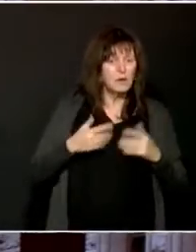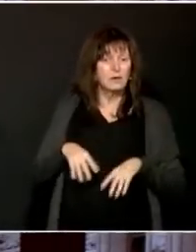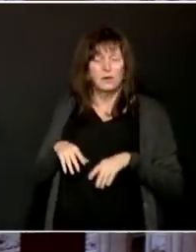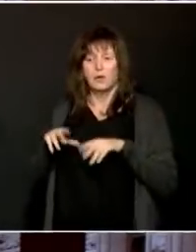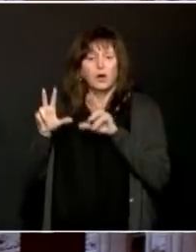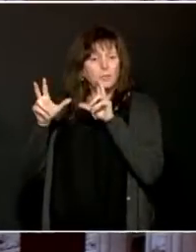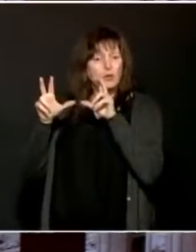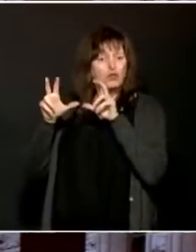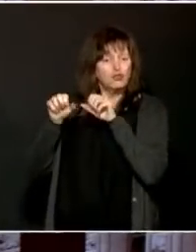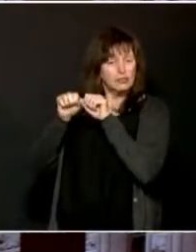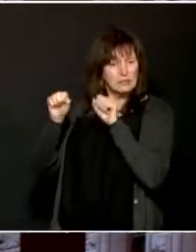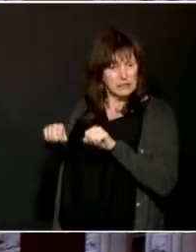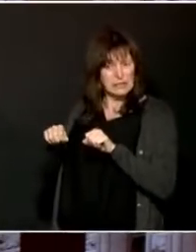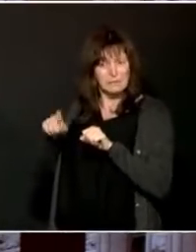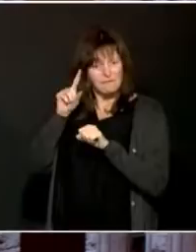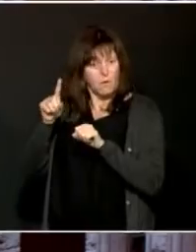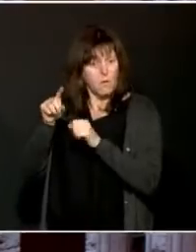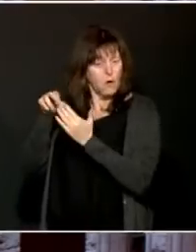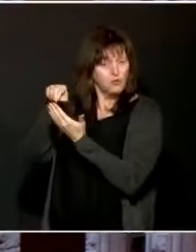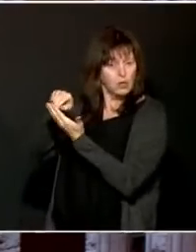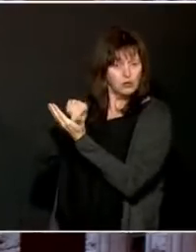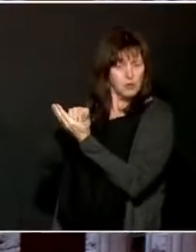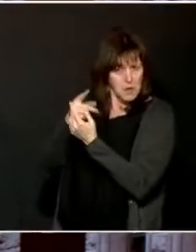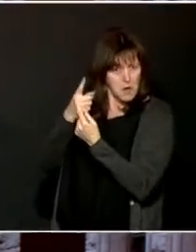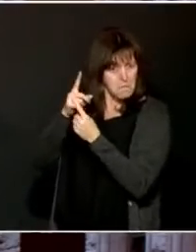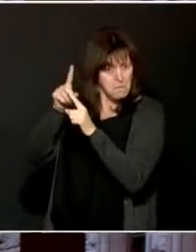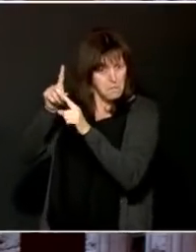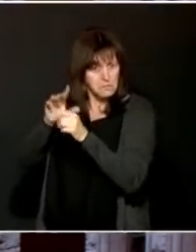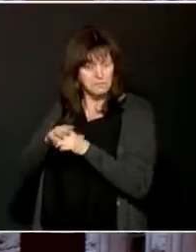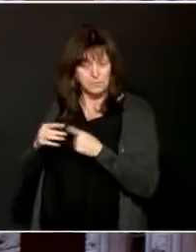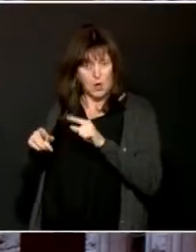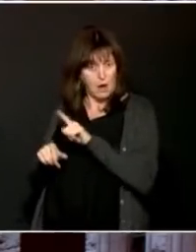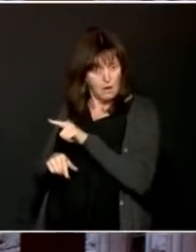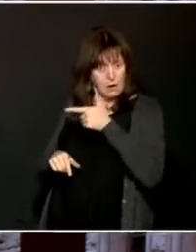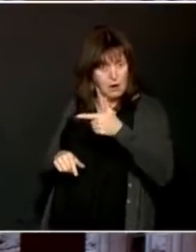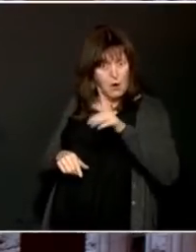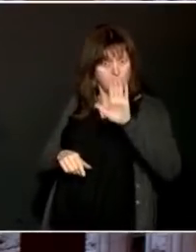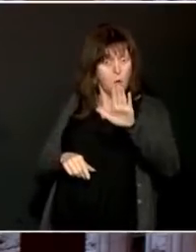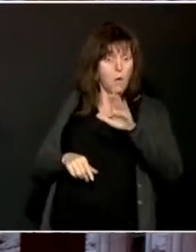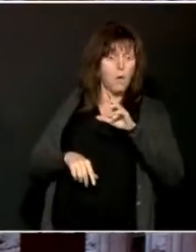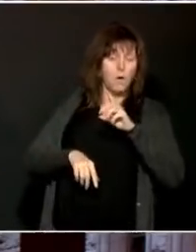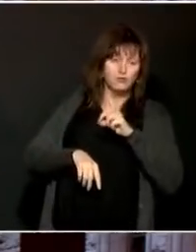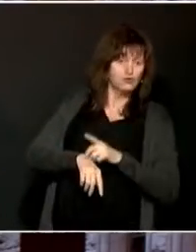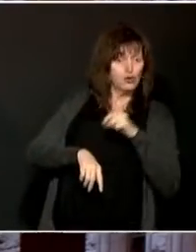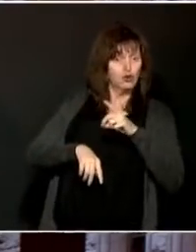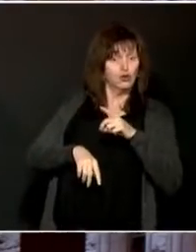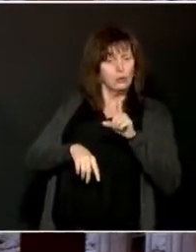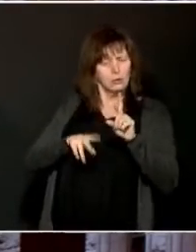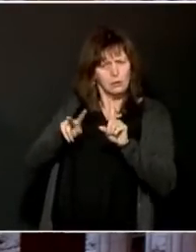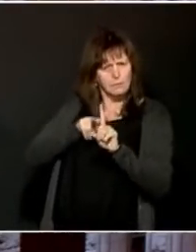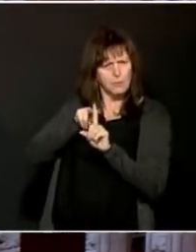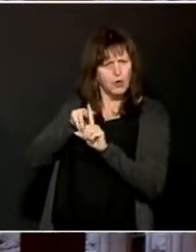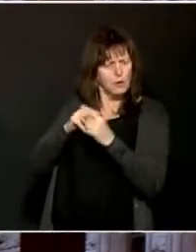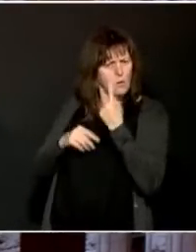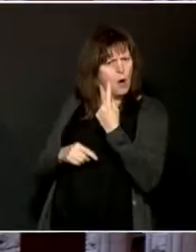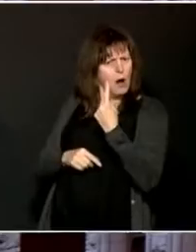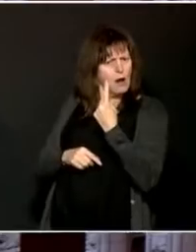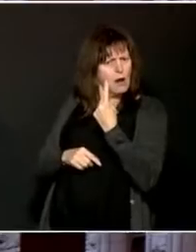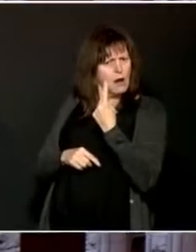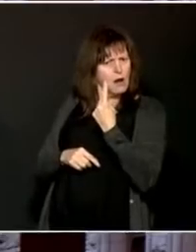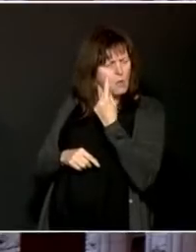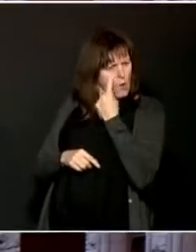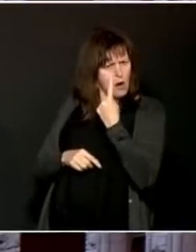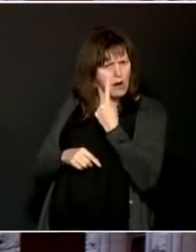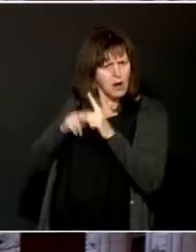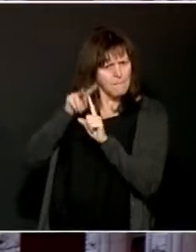comes, take advantage of that. Book it. Only book one place. Some people are being less than responsible in